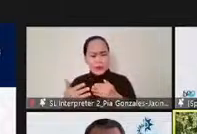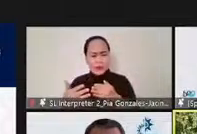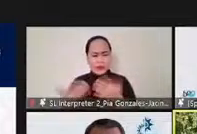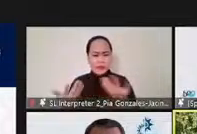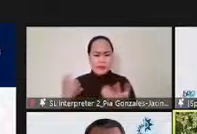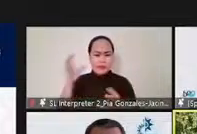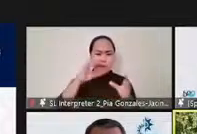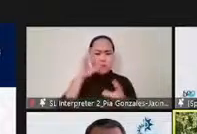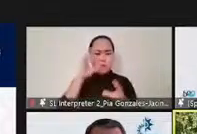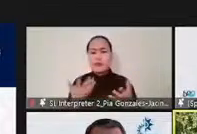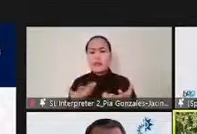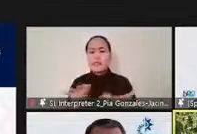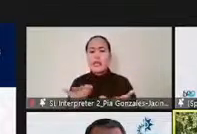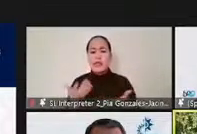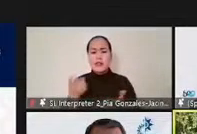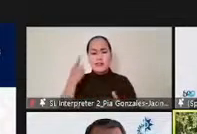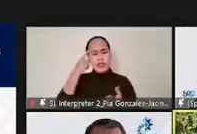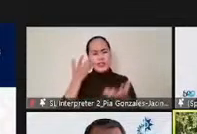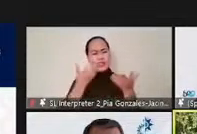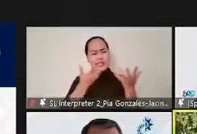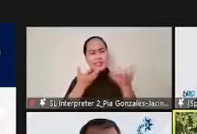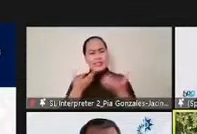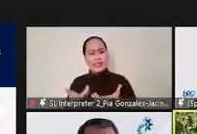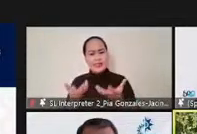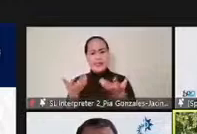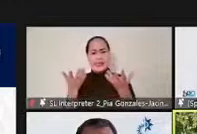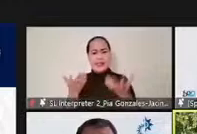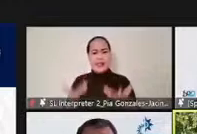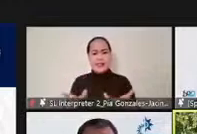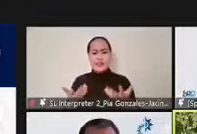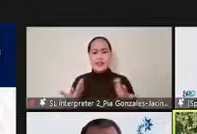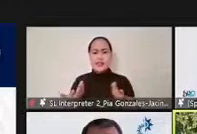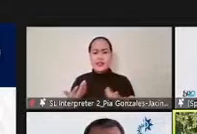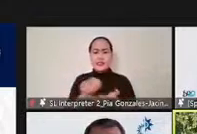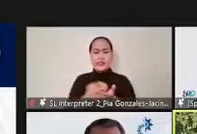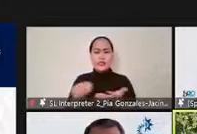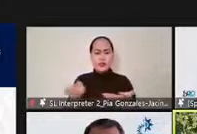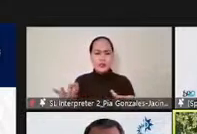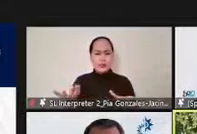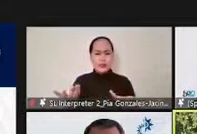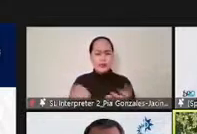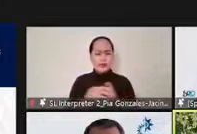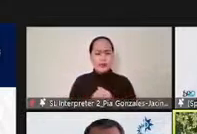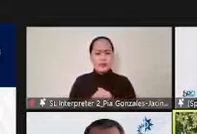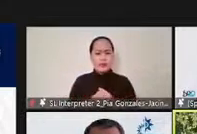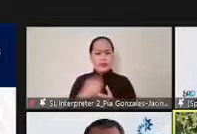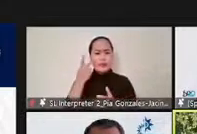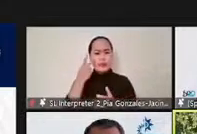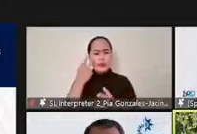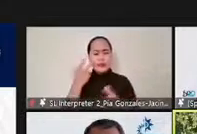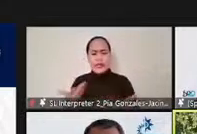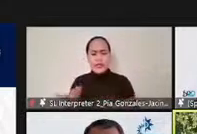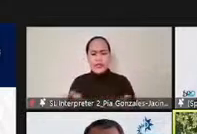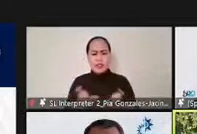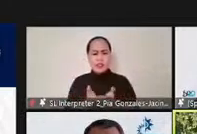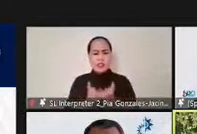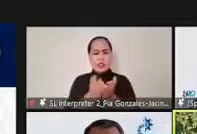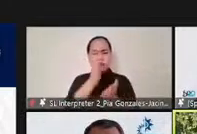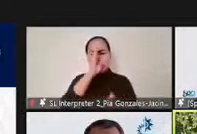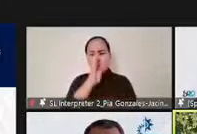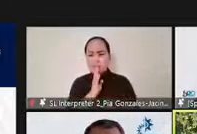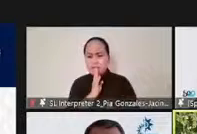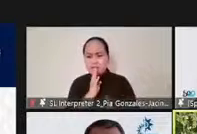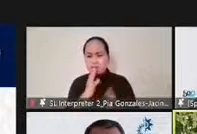heavy equipment. Paul Allen was, of course, in the area looking at the Leyte shipwrecks, and that rig would